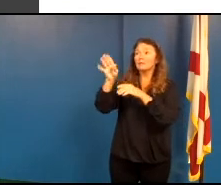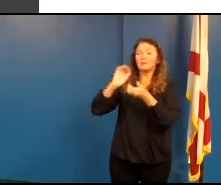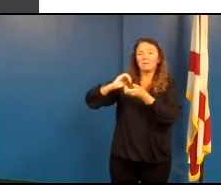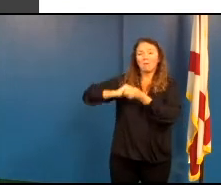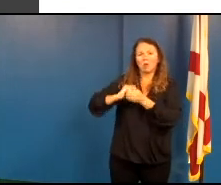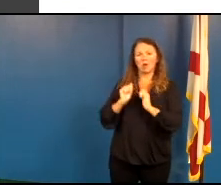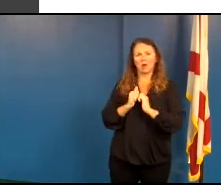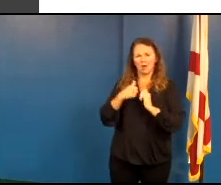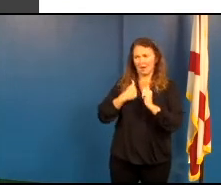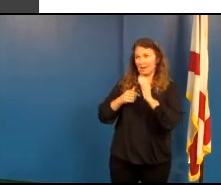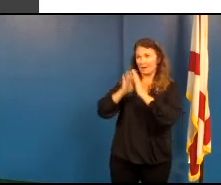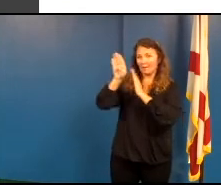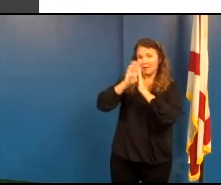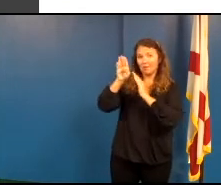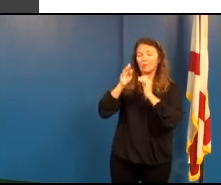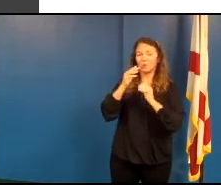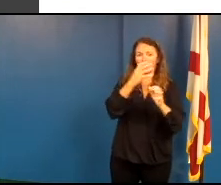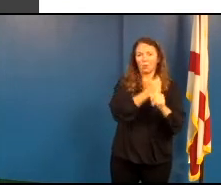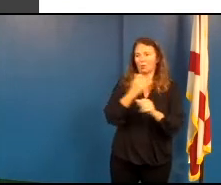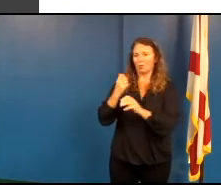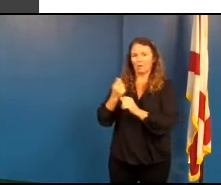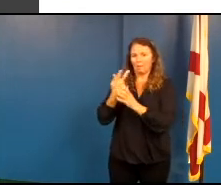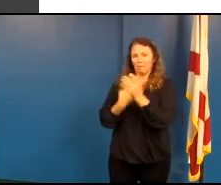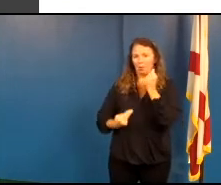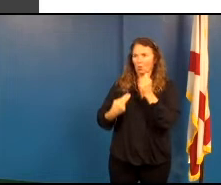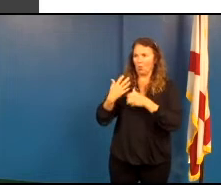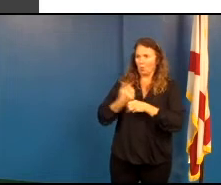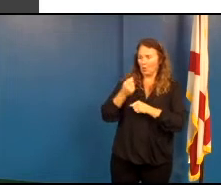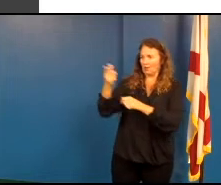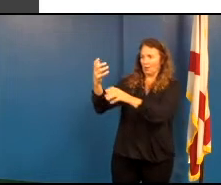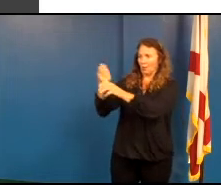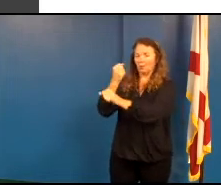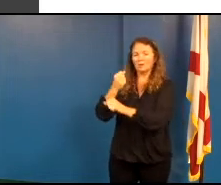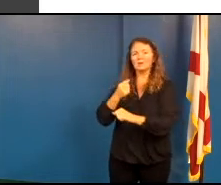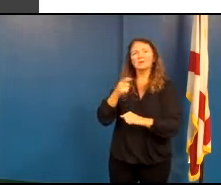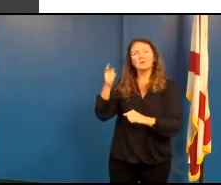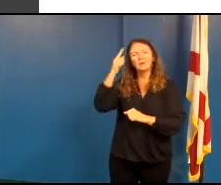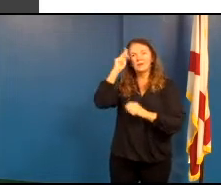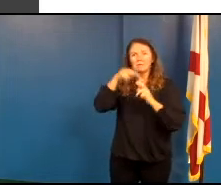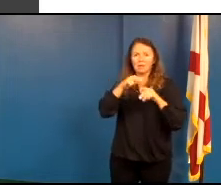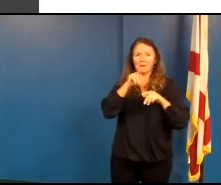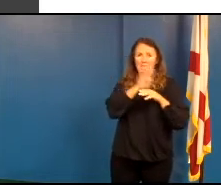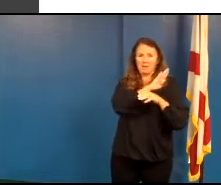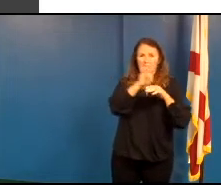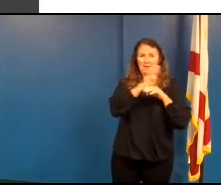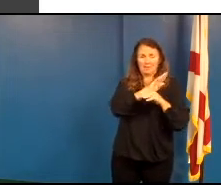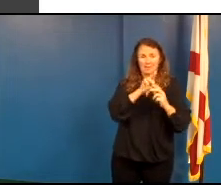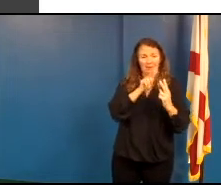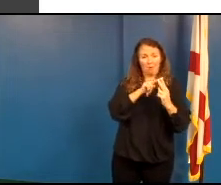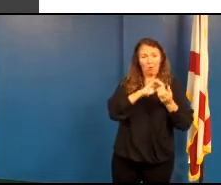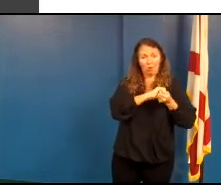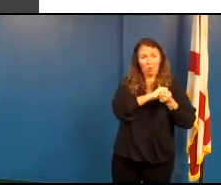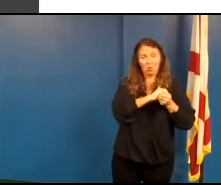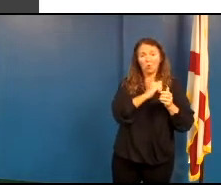we develop win-win partnerships. In pillar two, we think about industry partnerships for